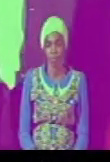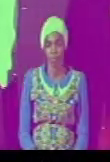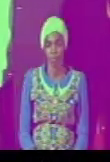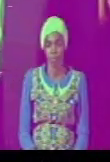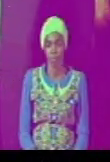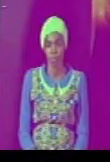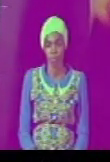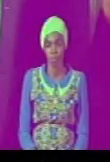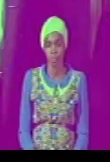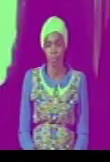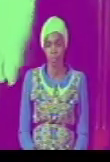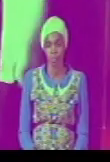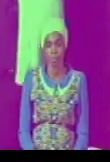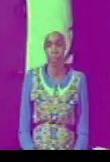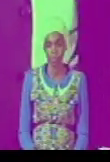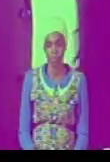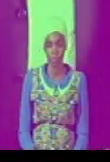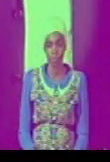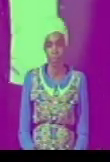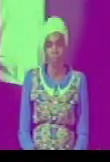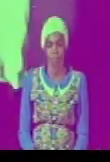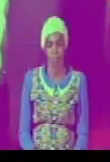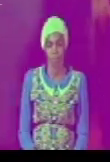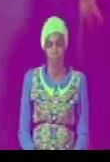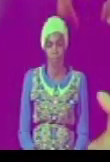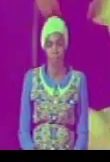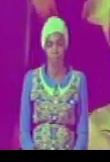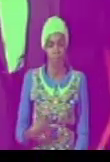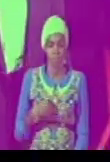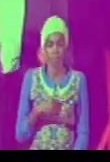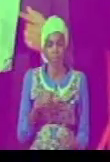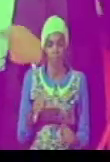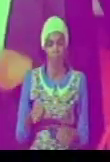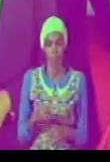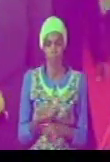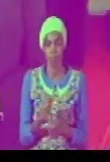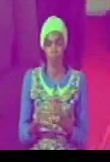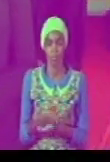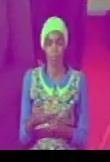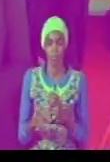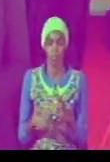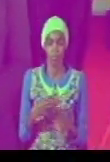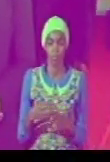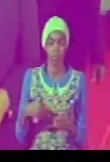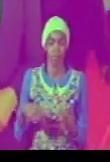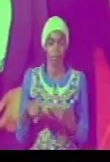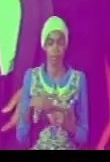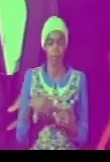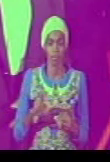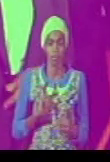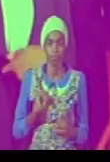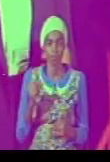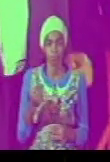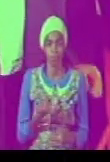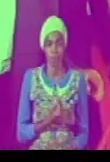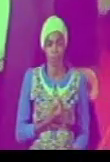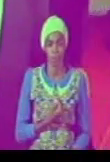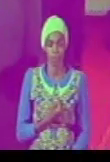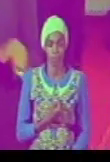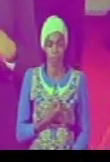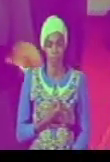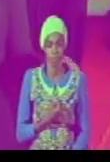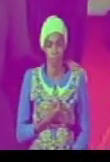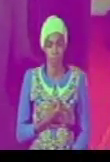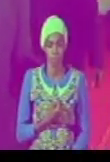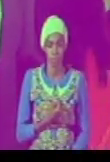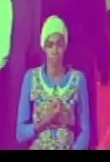the ground. We are made to make an impact in the world where we belong. It doesn't